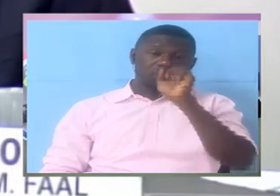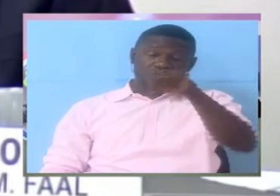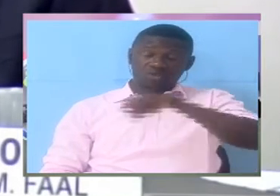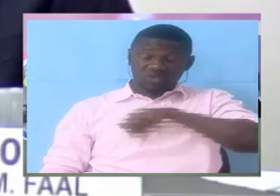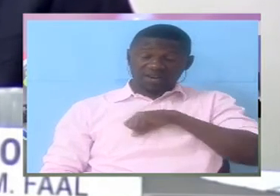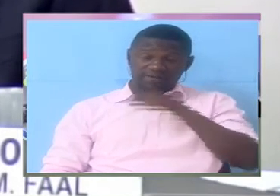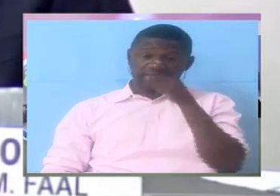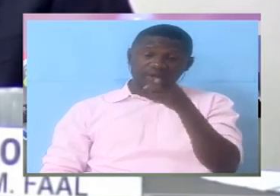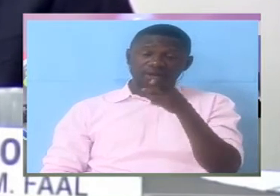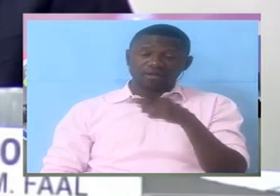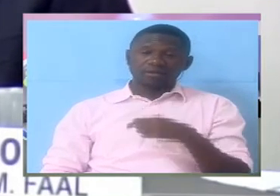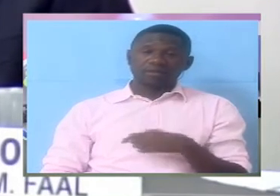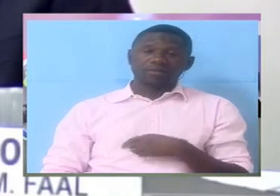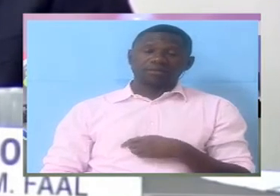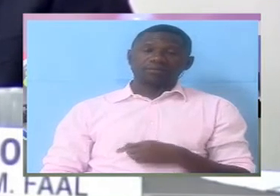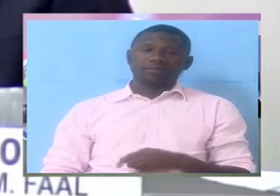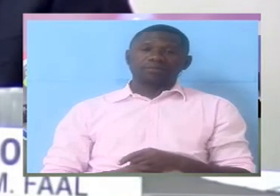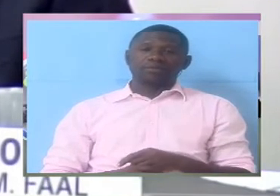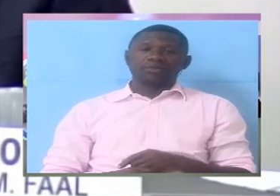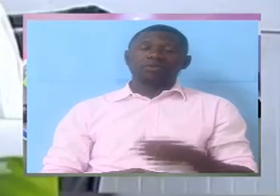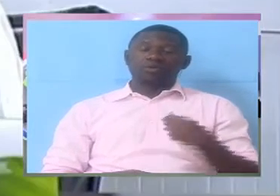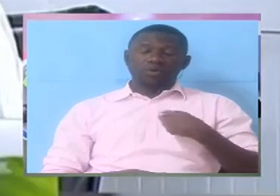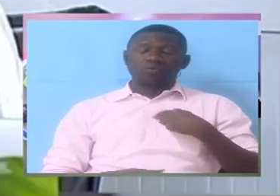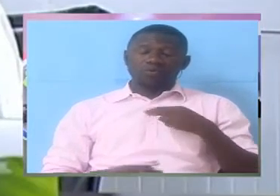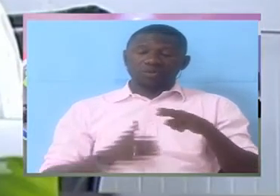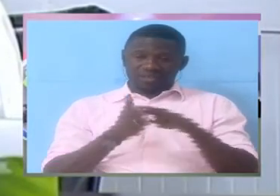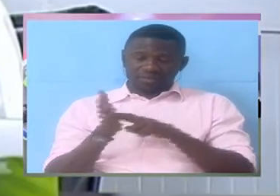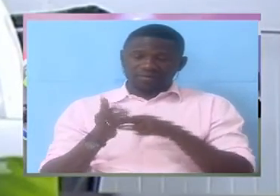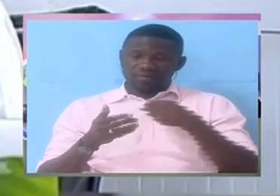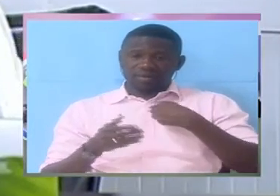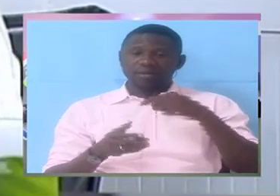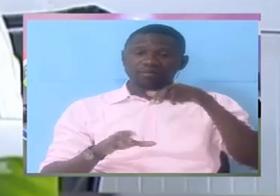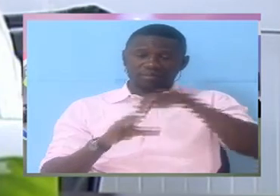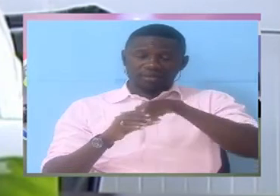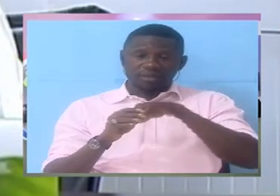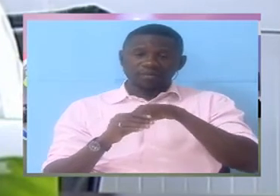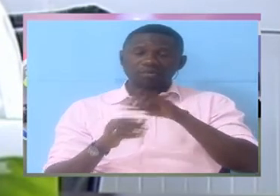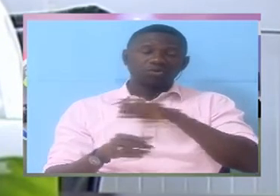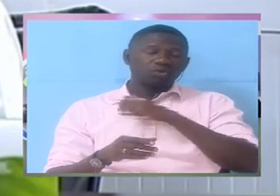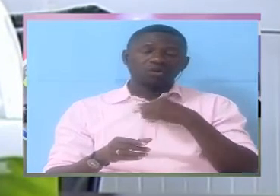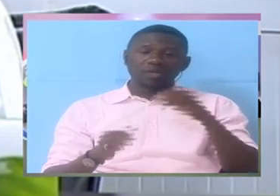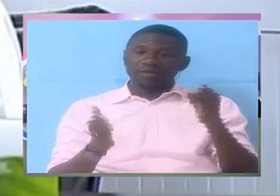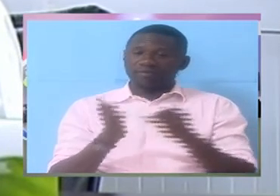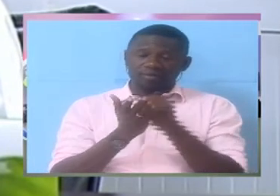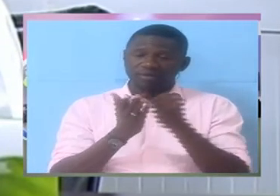statement. Yeah, yes. Kungo no, I was registering my presence, but I'm not an investigator.